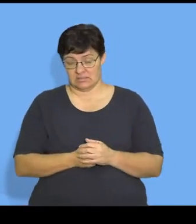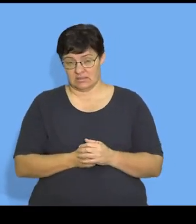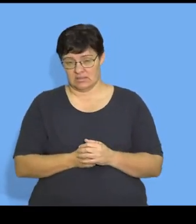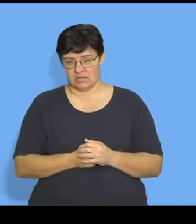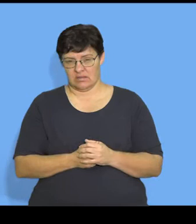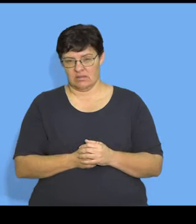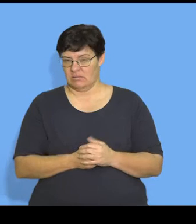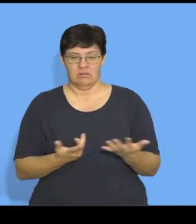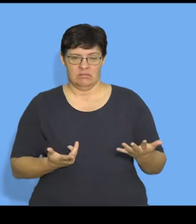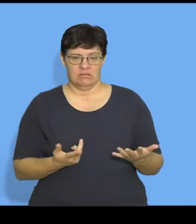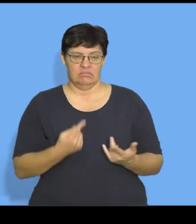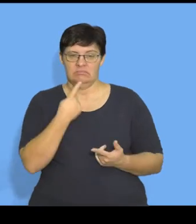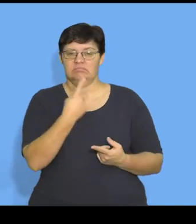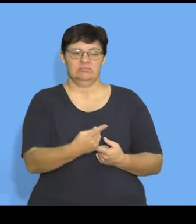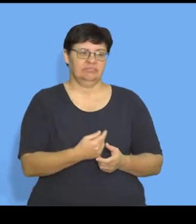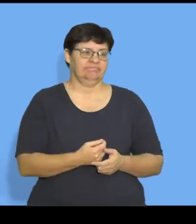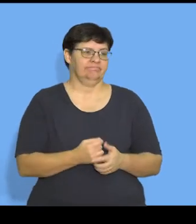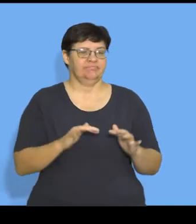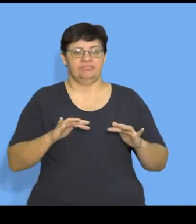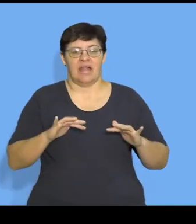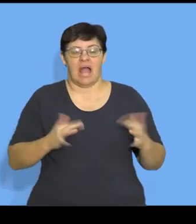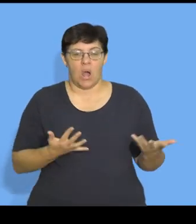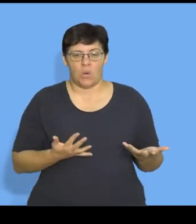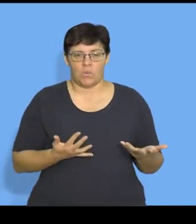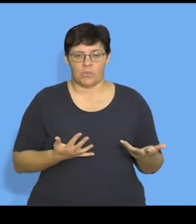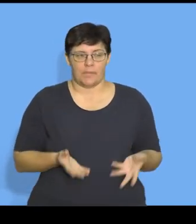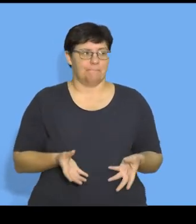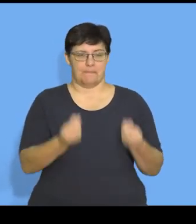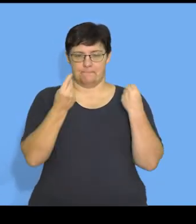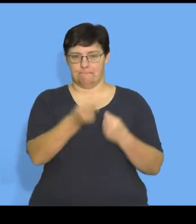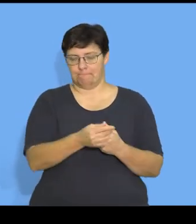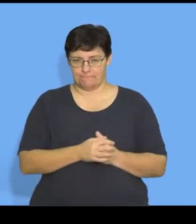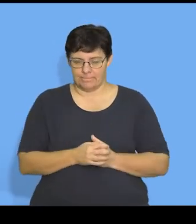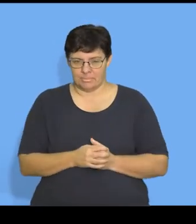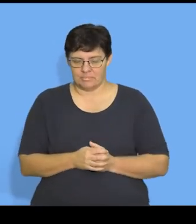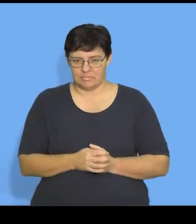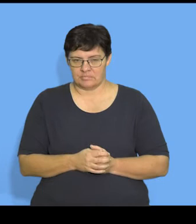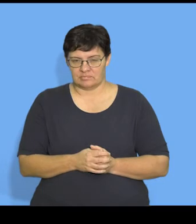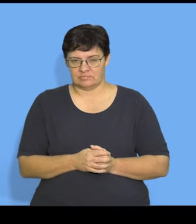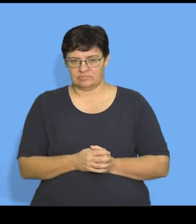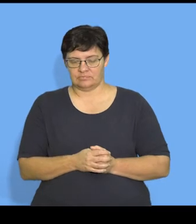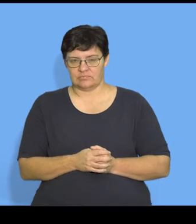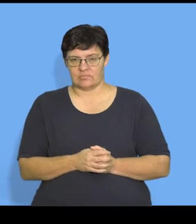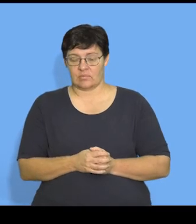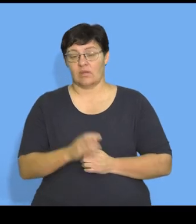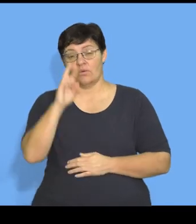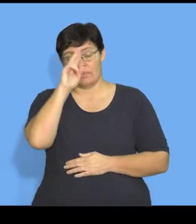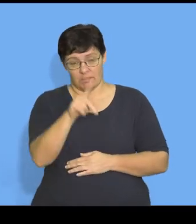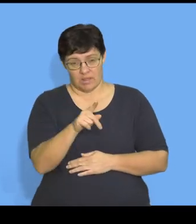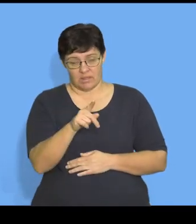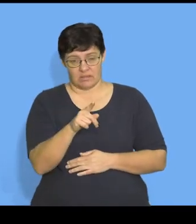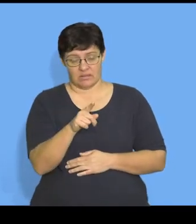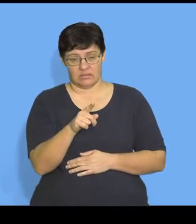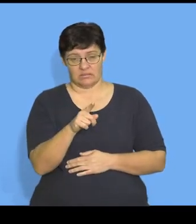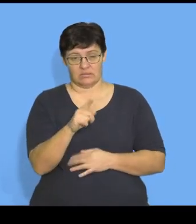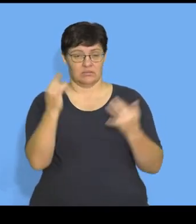haven't specified for you how I want you to determine the resultant. Remember, we can do it by